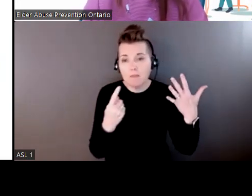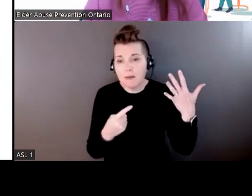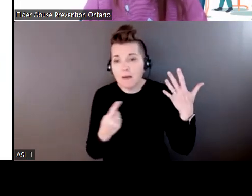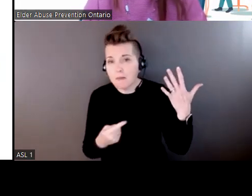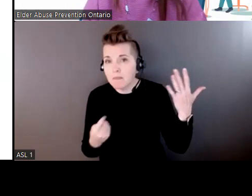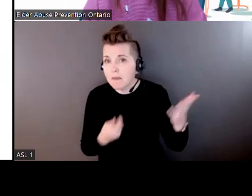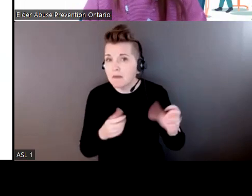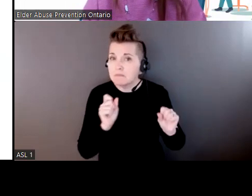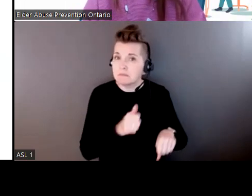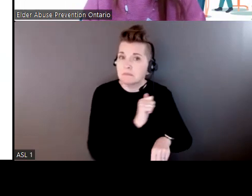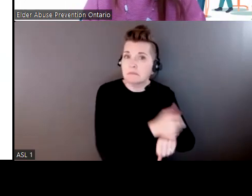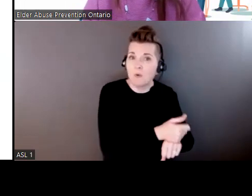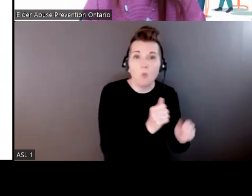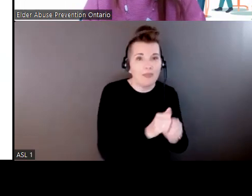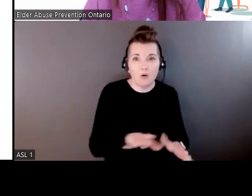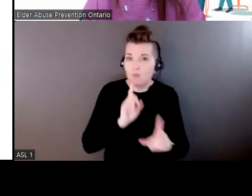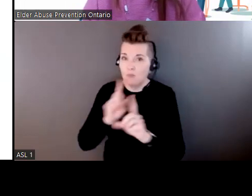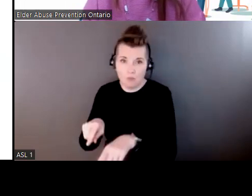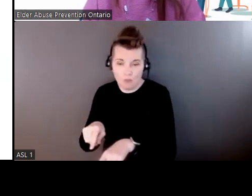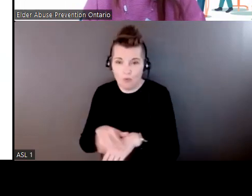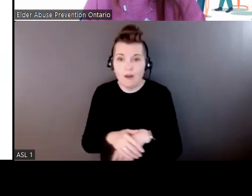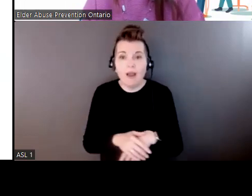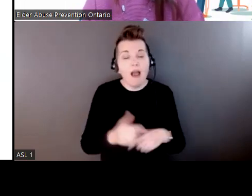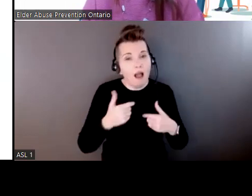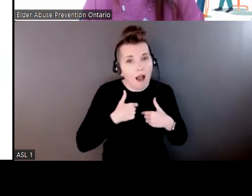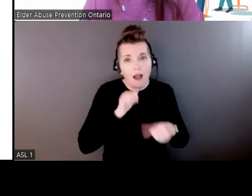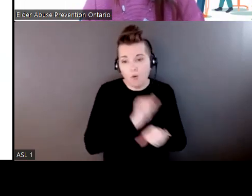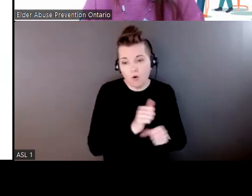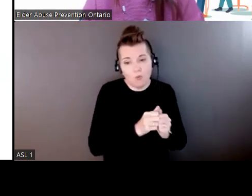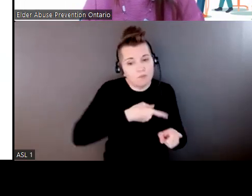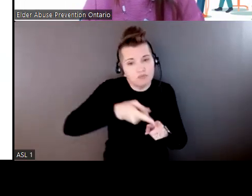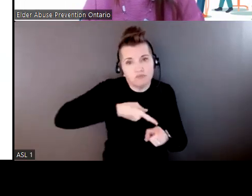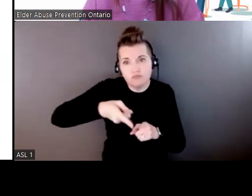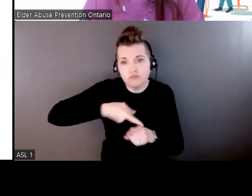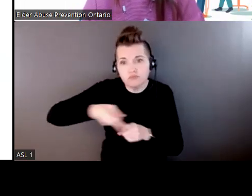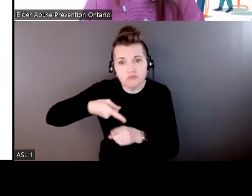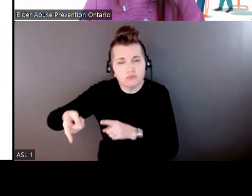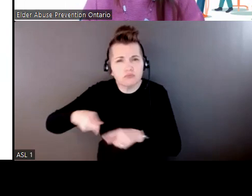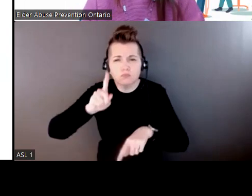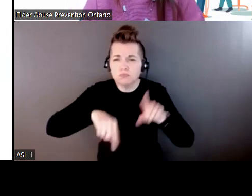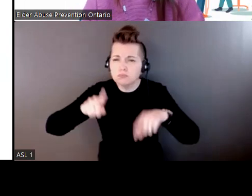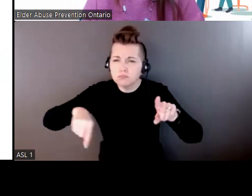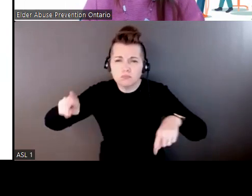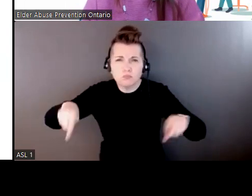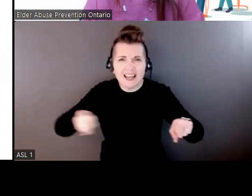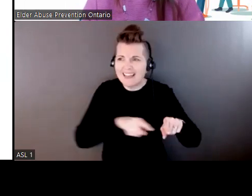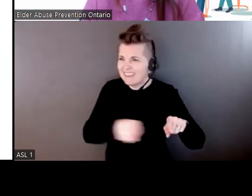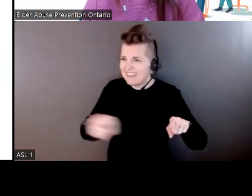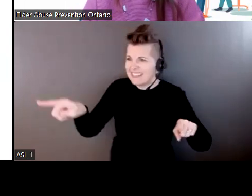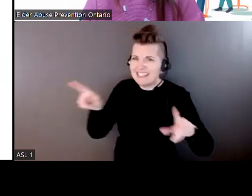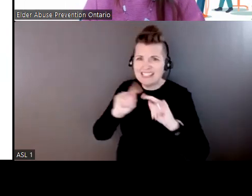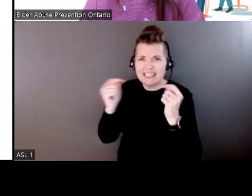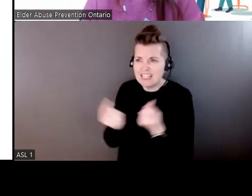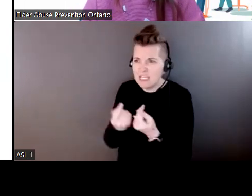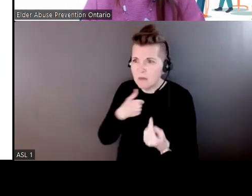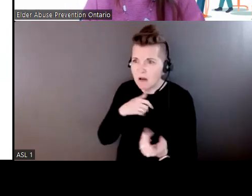amazing professionals. I've been very lucky over the past 20 years to work with great teams where I've learned so much from people, that